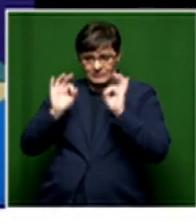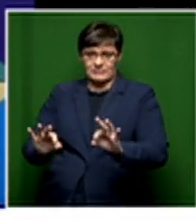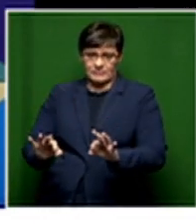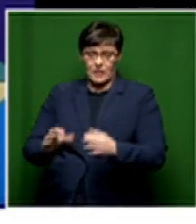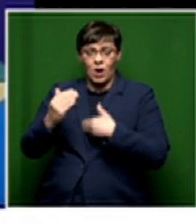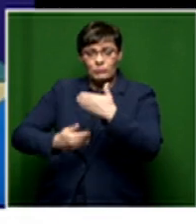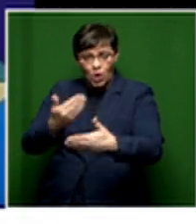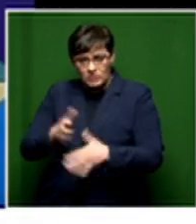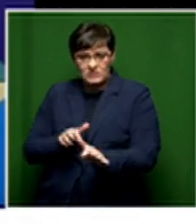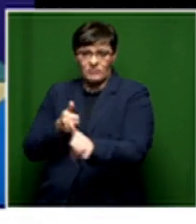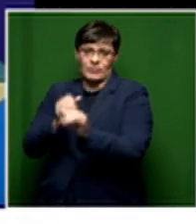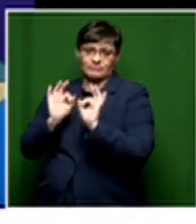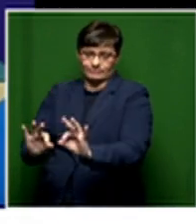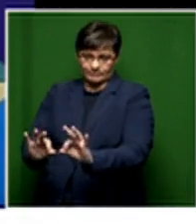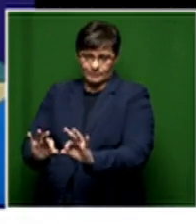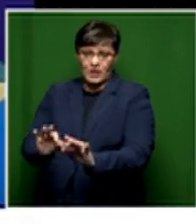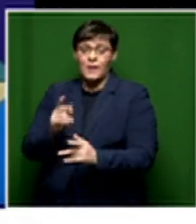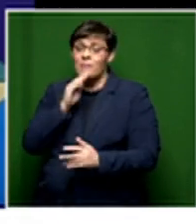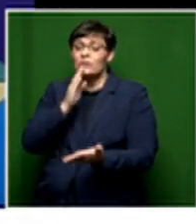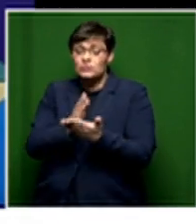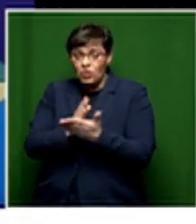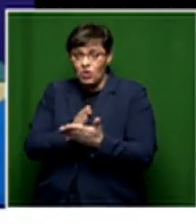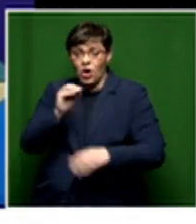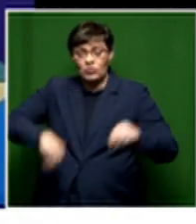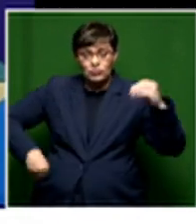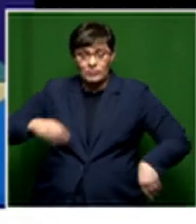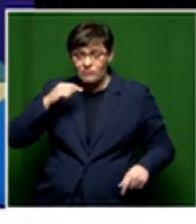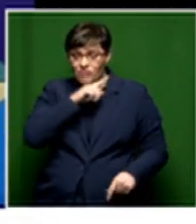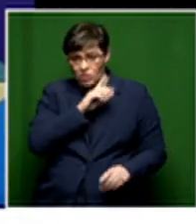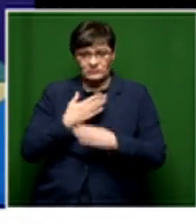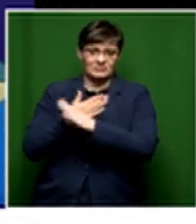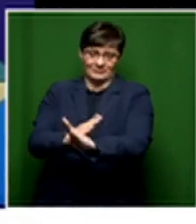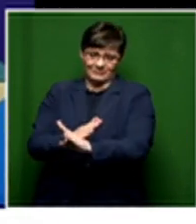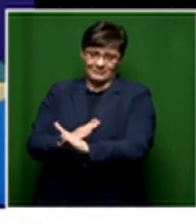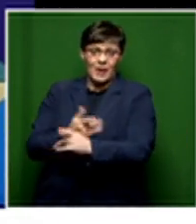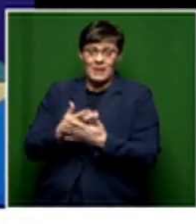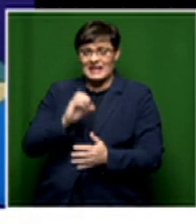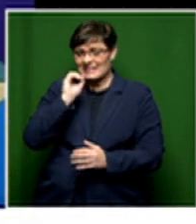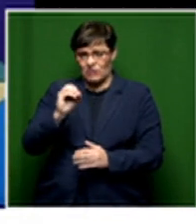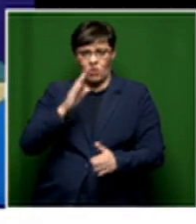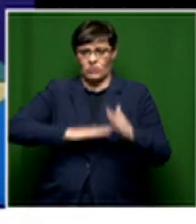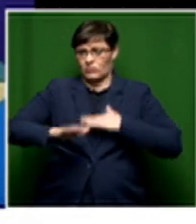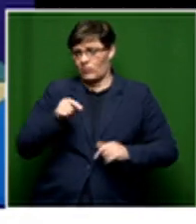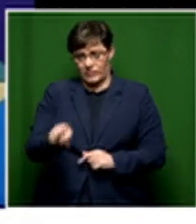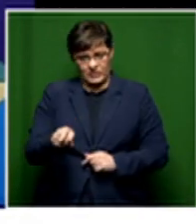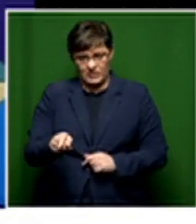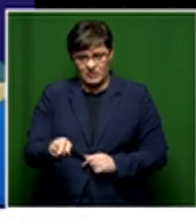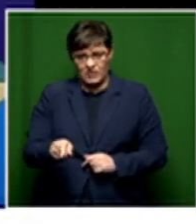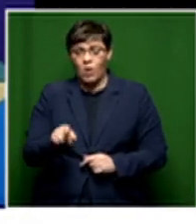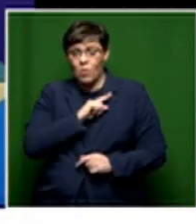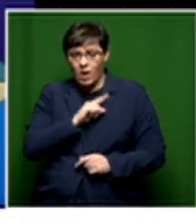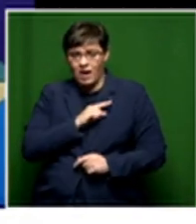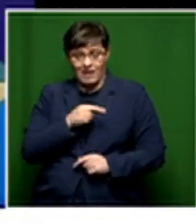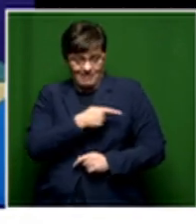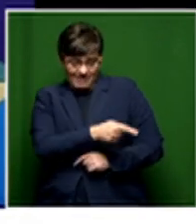processes in place to make sure that corruption and fraud, really that there needs to be a zero tolerance to it. And civil society plays the key